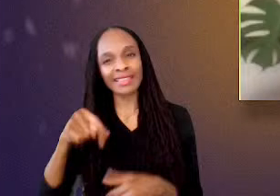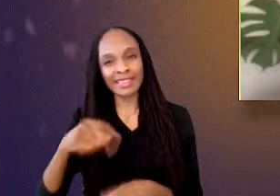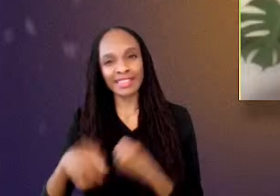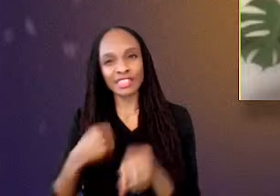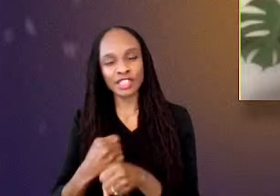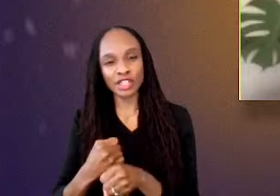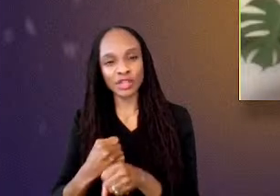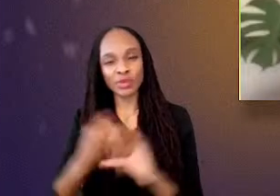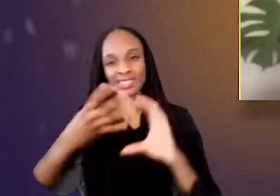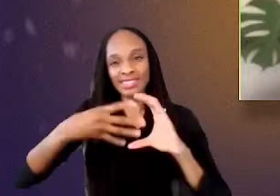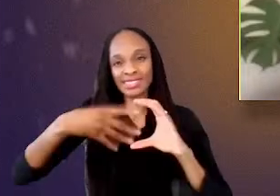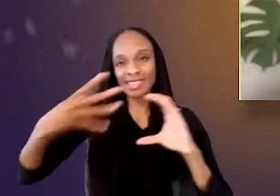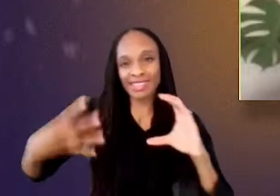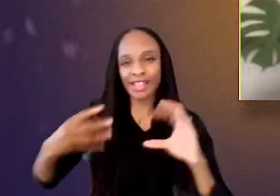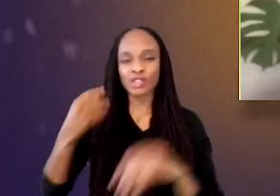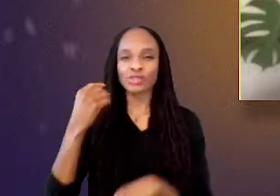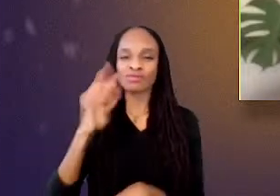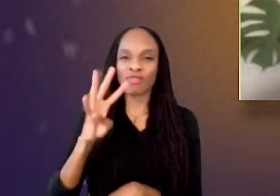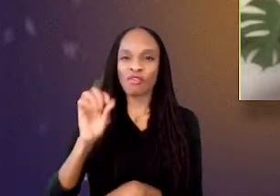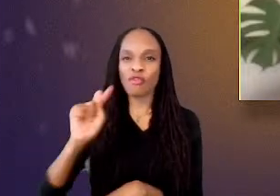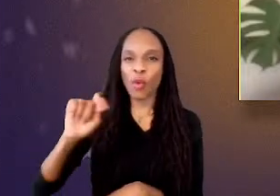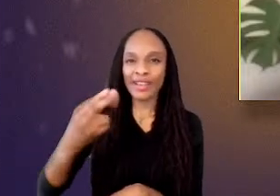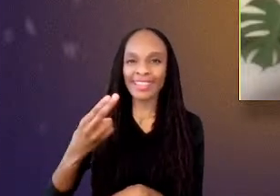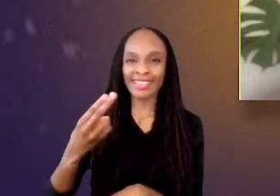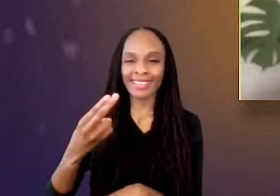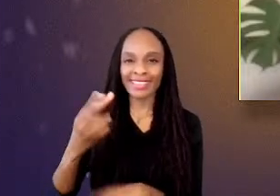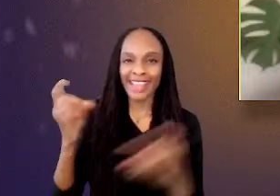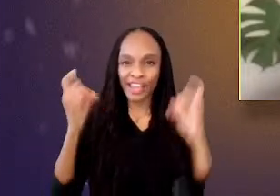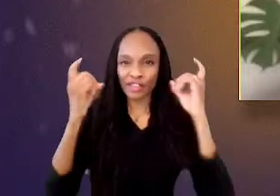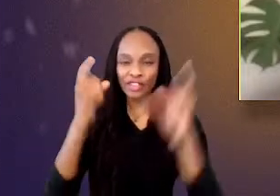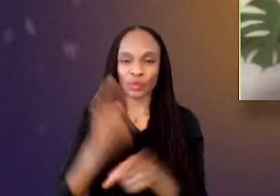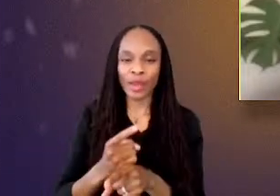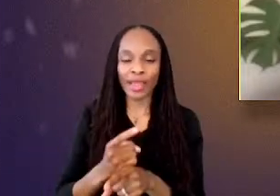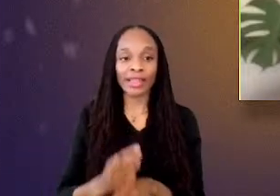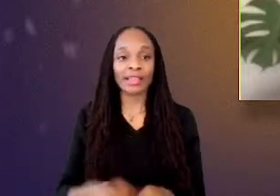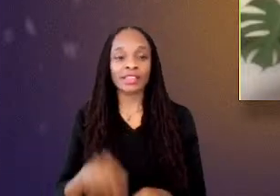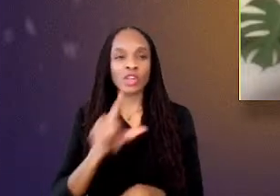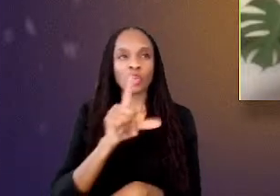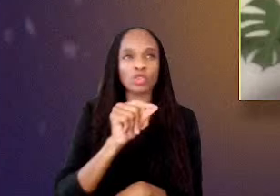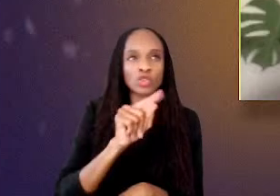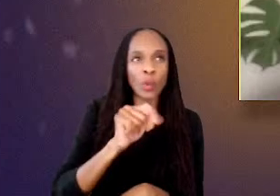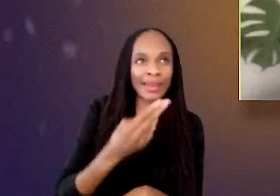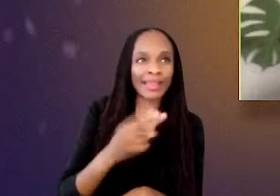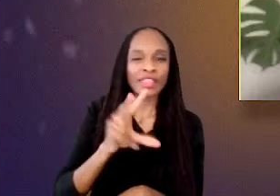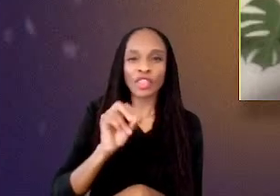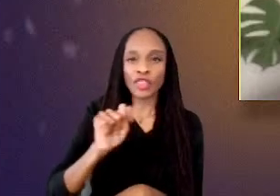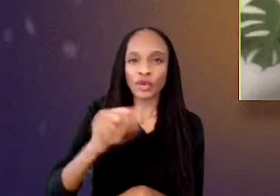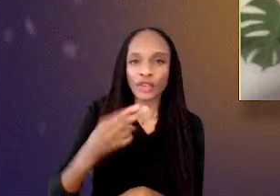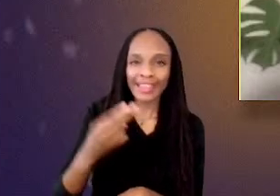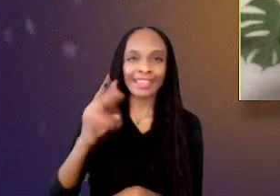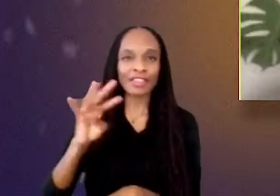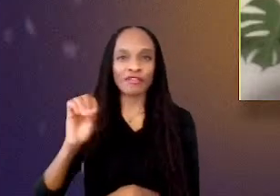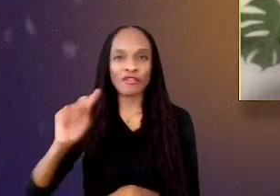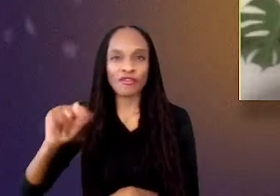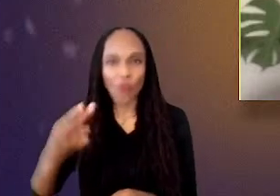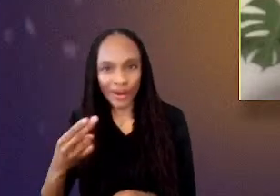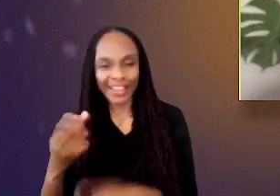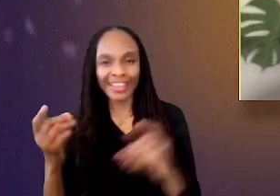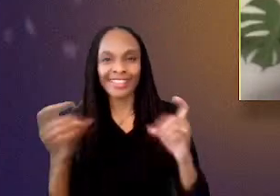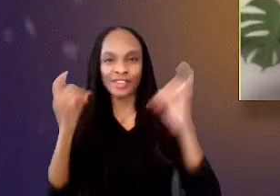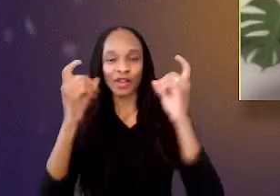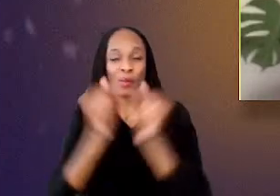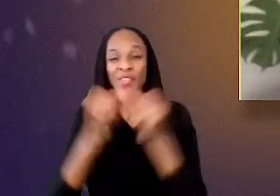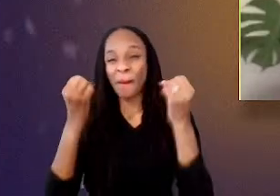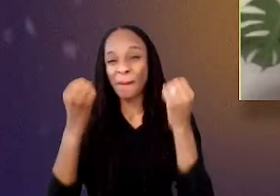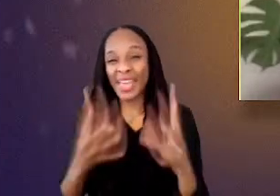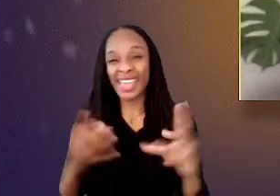Sundance's 40th anniversary, right? So it is the 20th, 40th, 30th anniversary of many of the festivals that